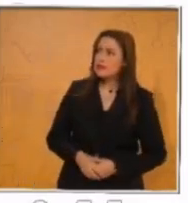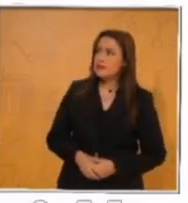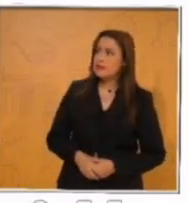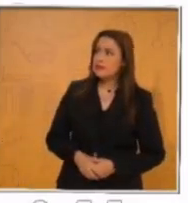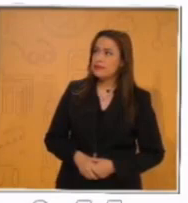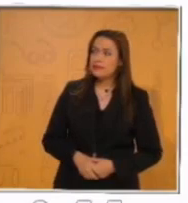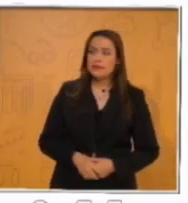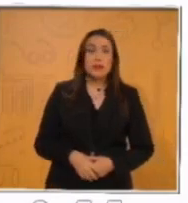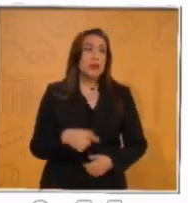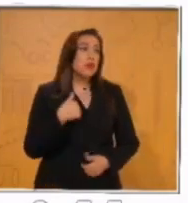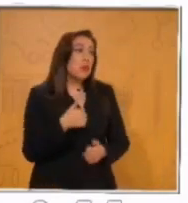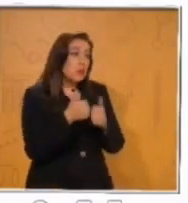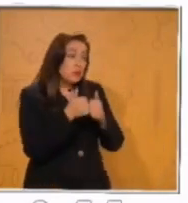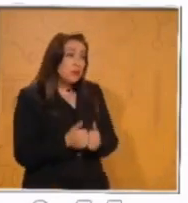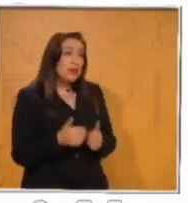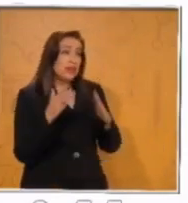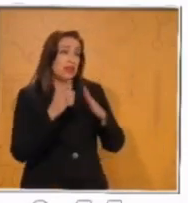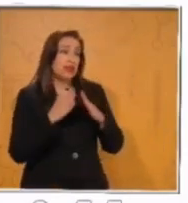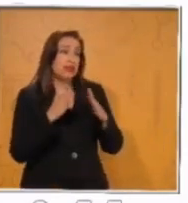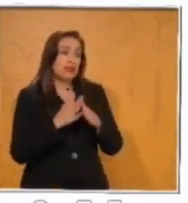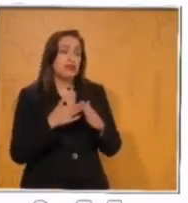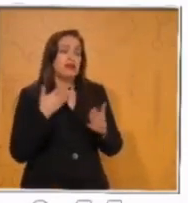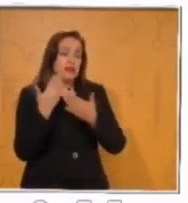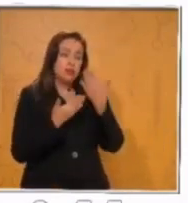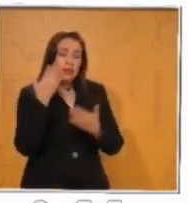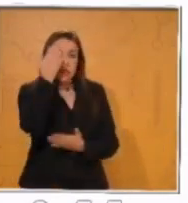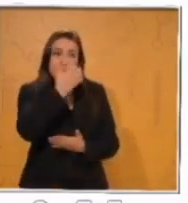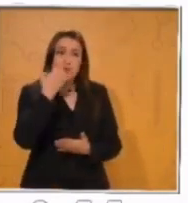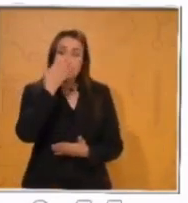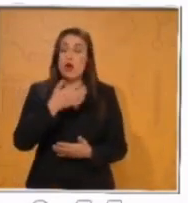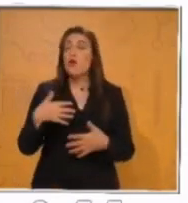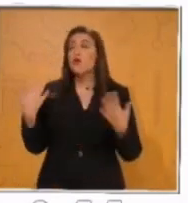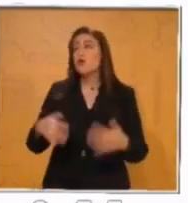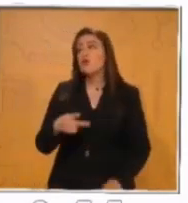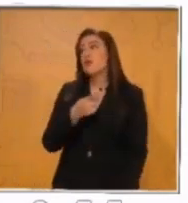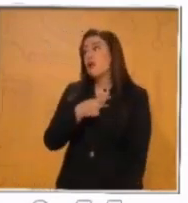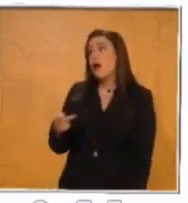I stayed at home and studied for my test. Poor you.